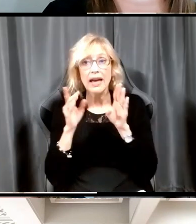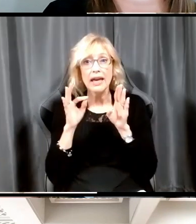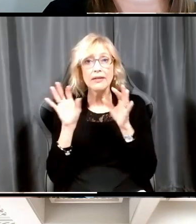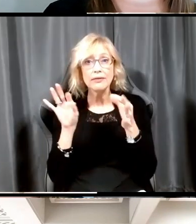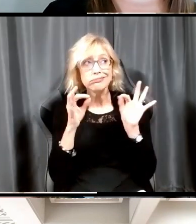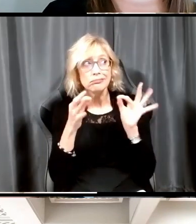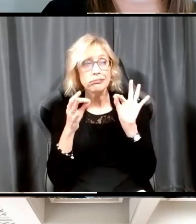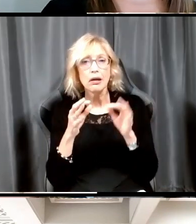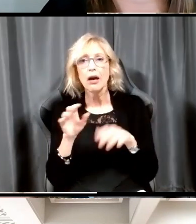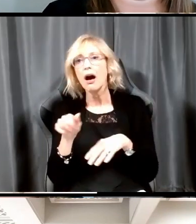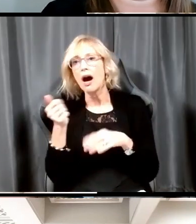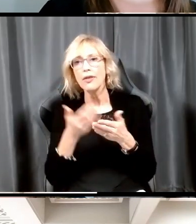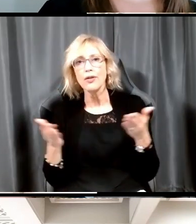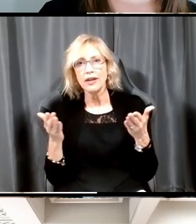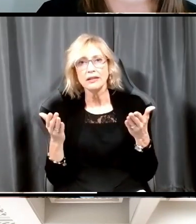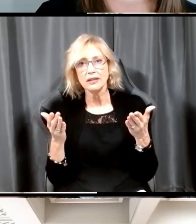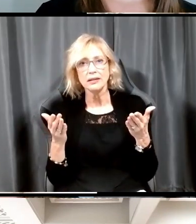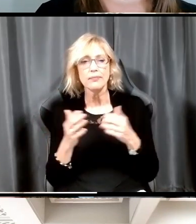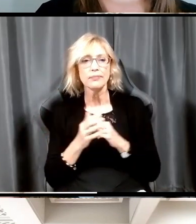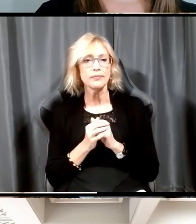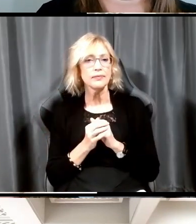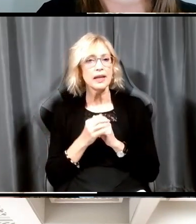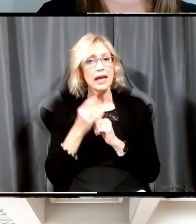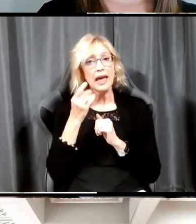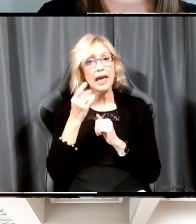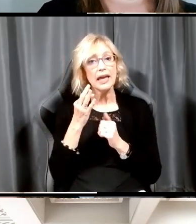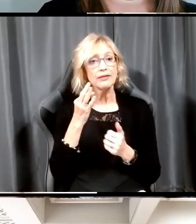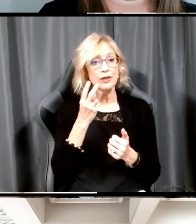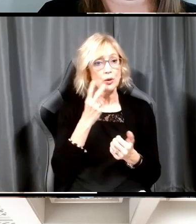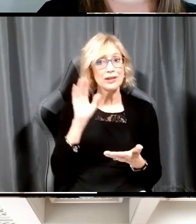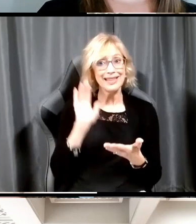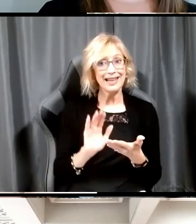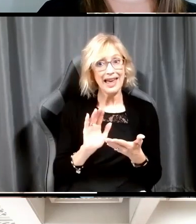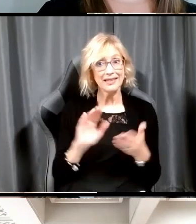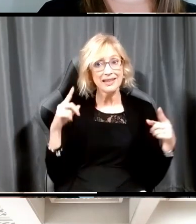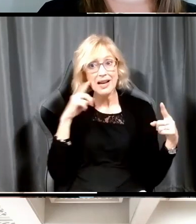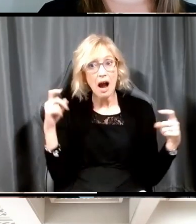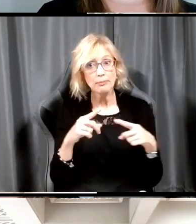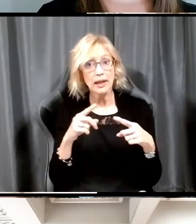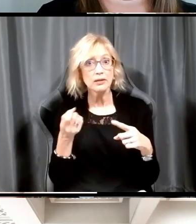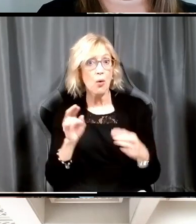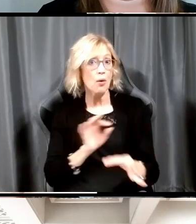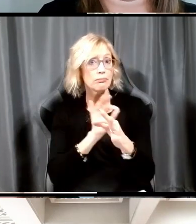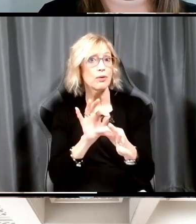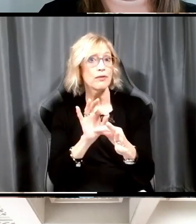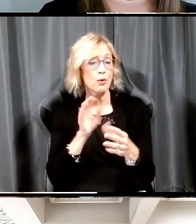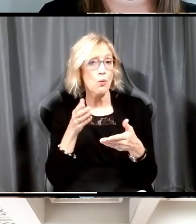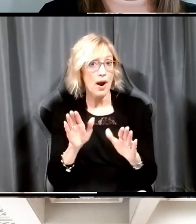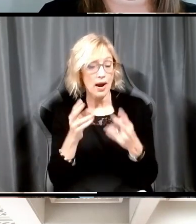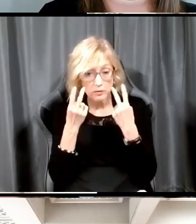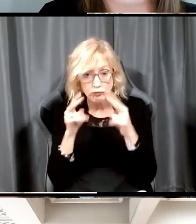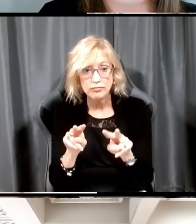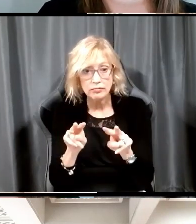distractions from other stimuli. So if you look at the less complex or the ideal way of viewing